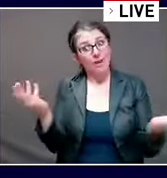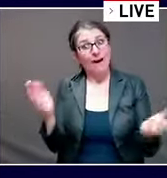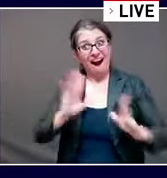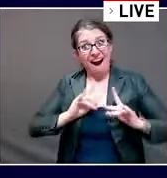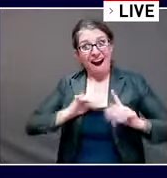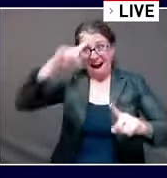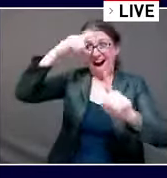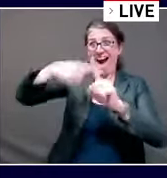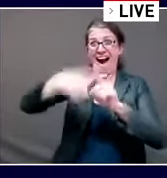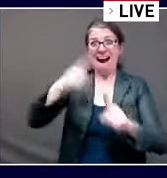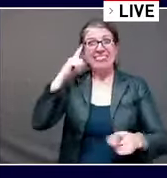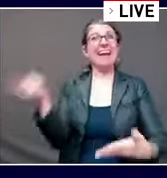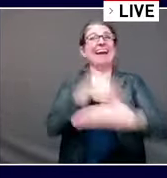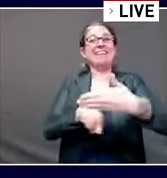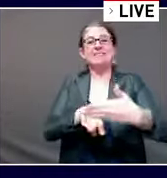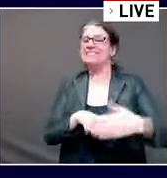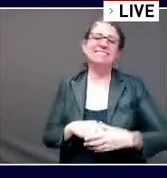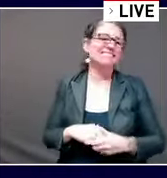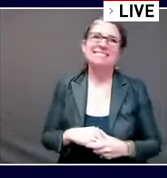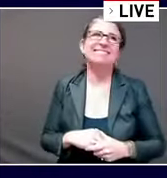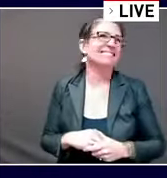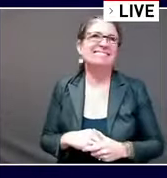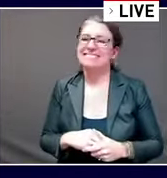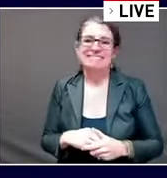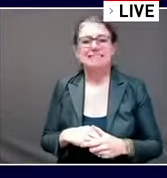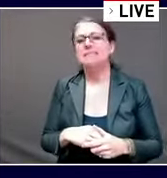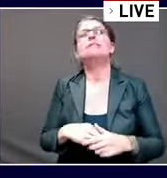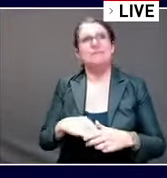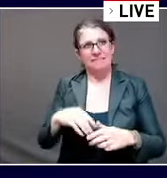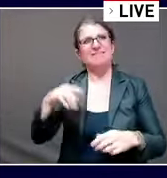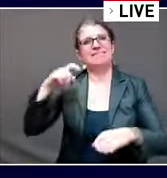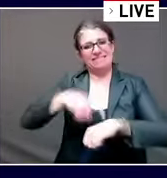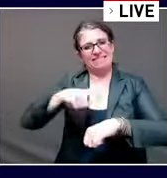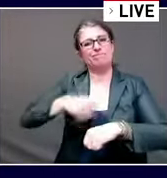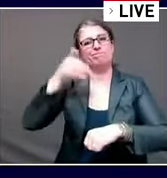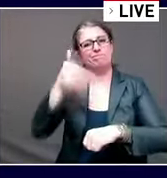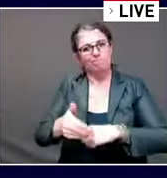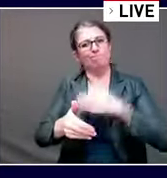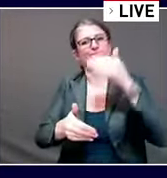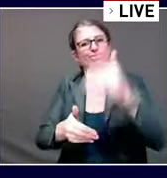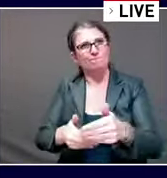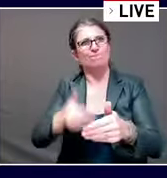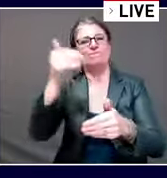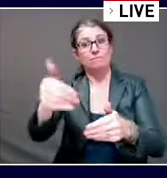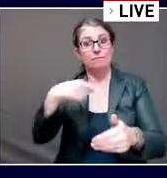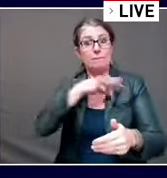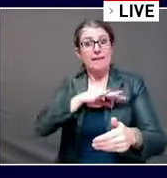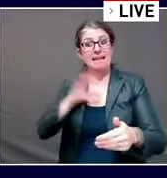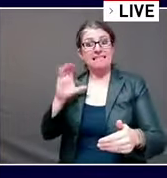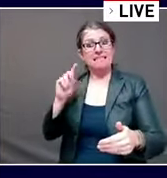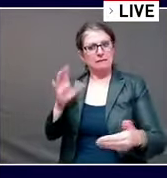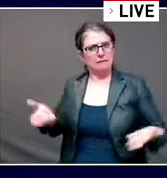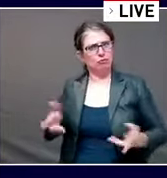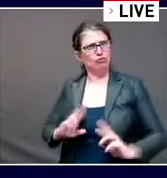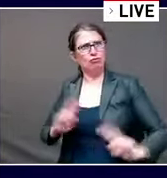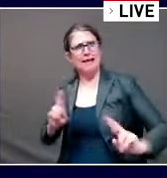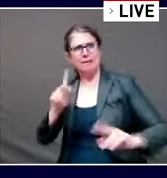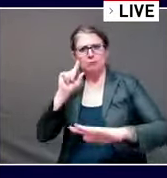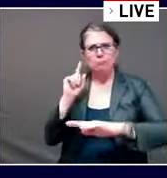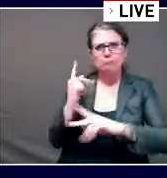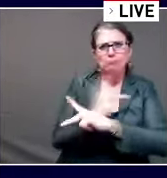for vaccination efforts for months now, we still have a long ways to go. So we can't let our guard